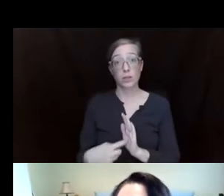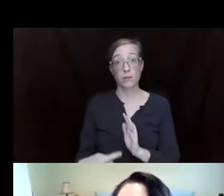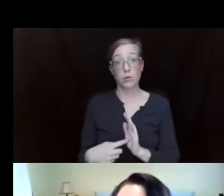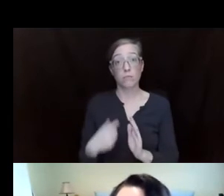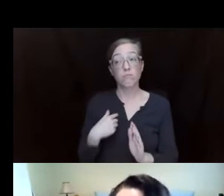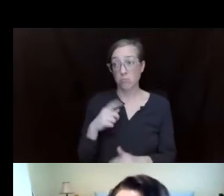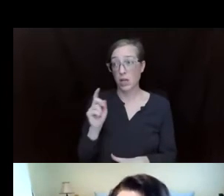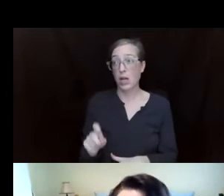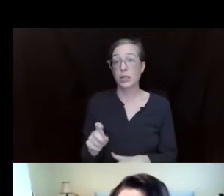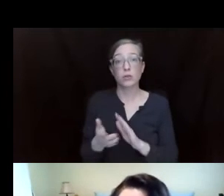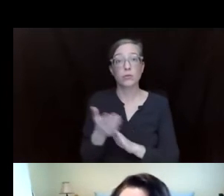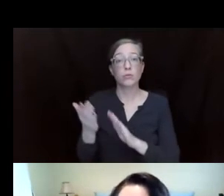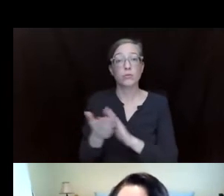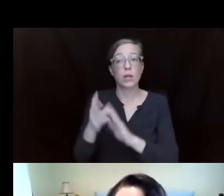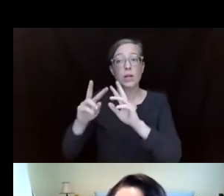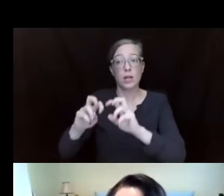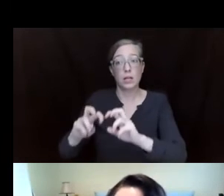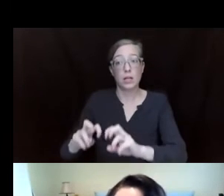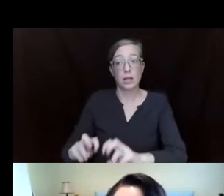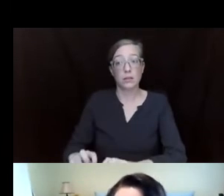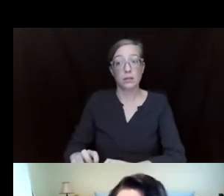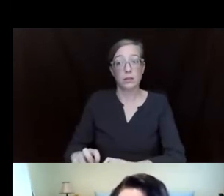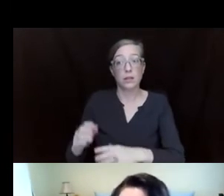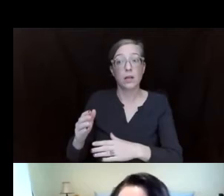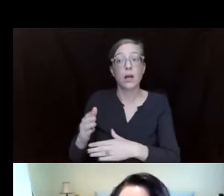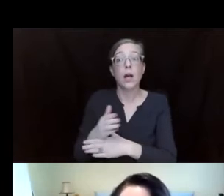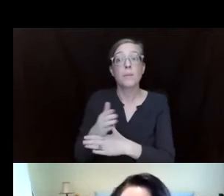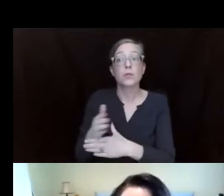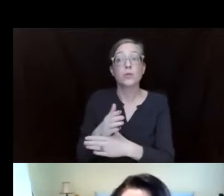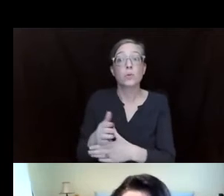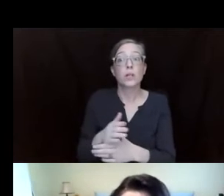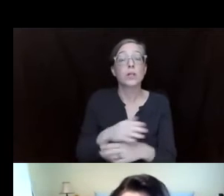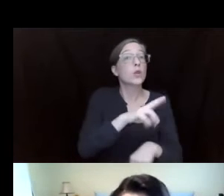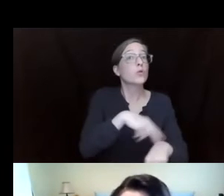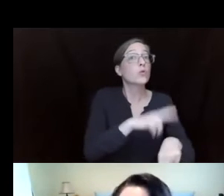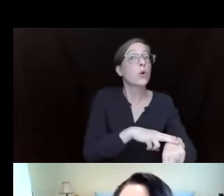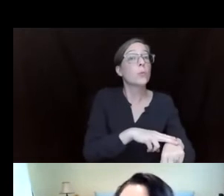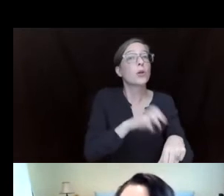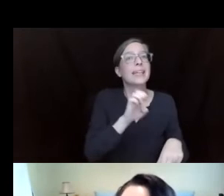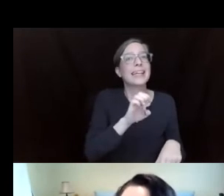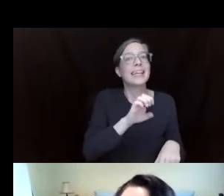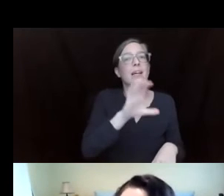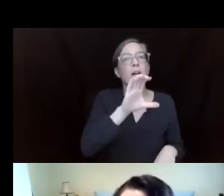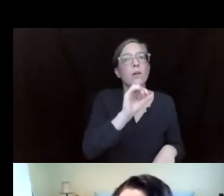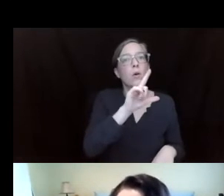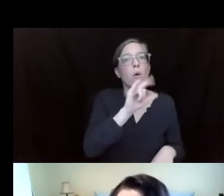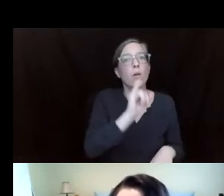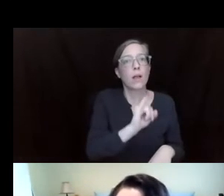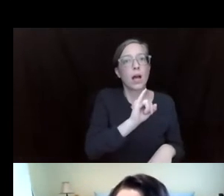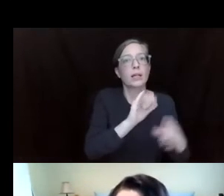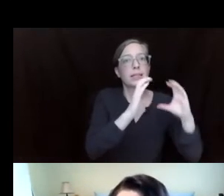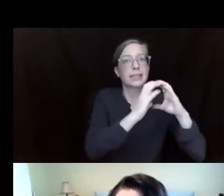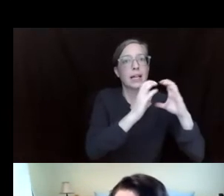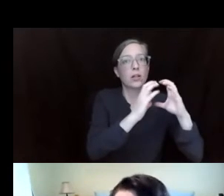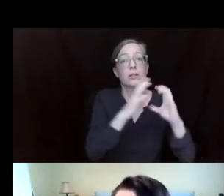to differentiate between normal E. coli cells and perhaps antibiotic resistant E.